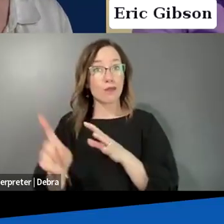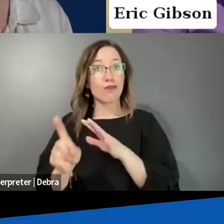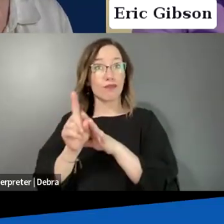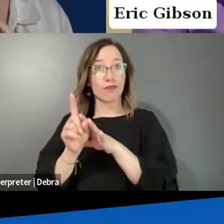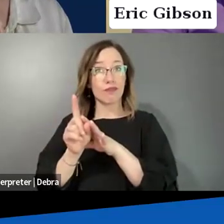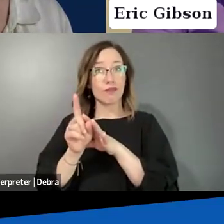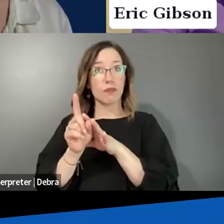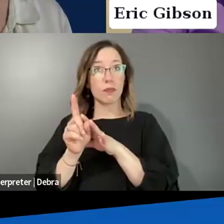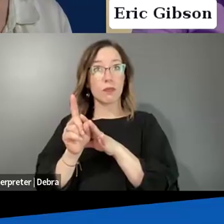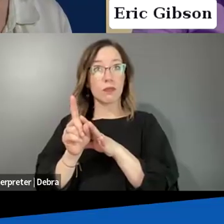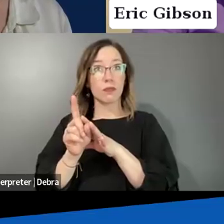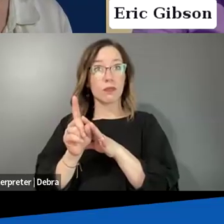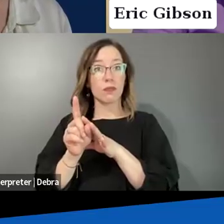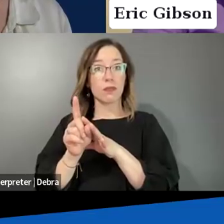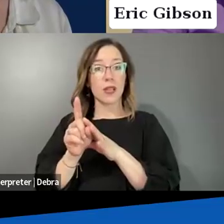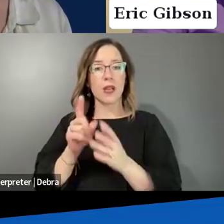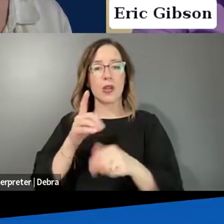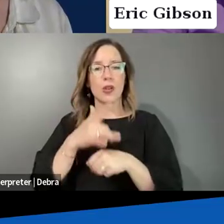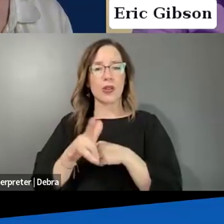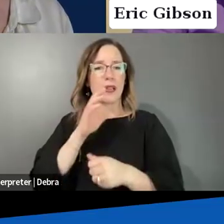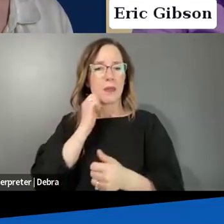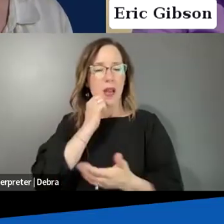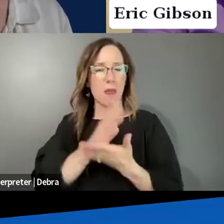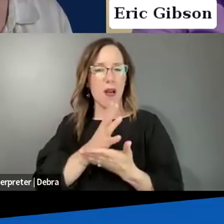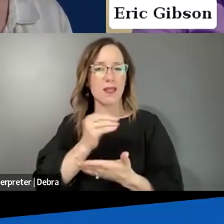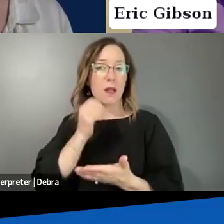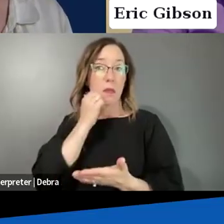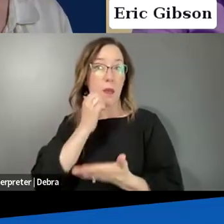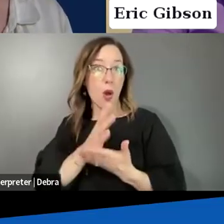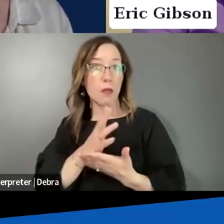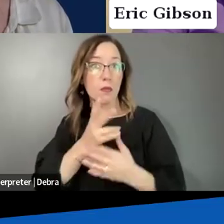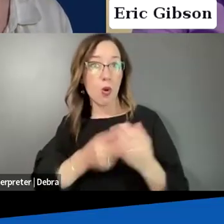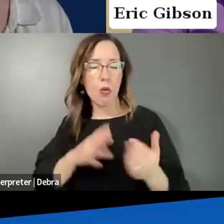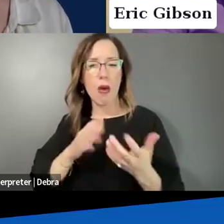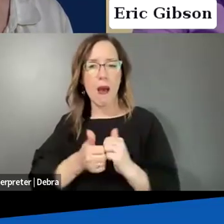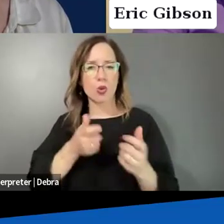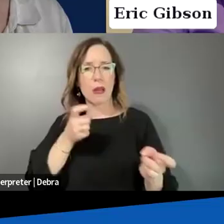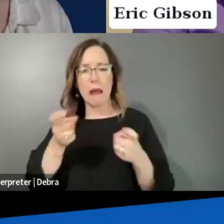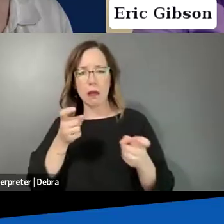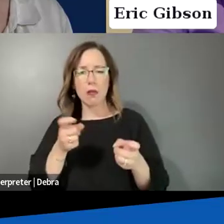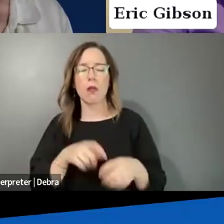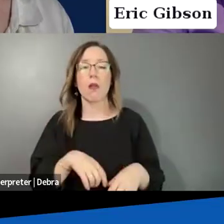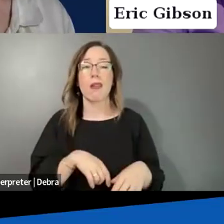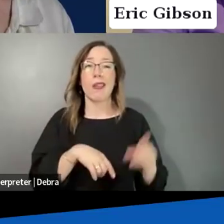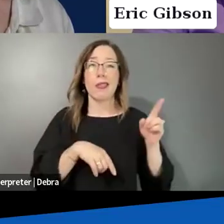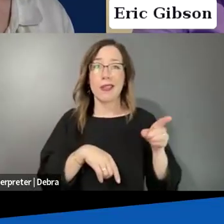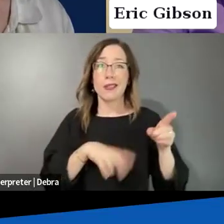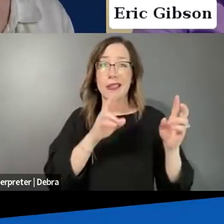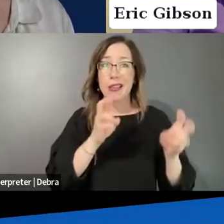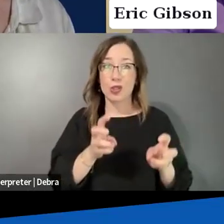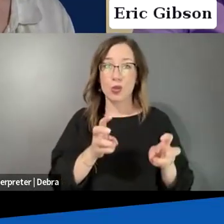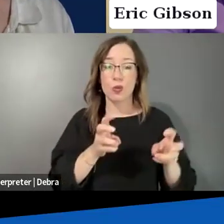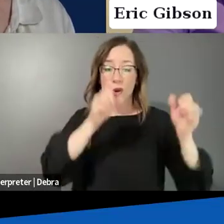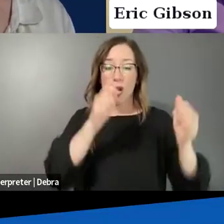with perimenopause and menopause and how to deal with them. So it's like, here's the issue in all